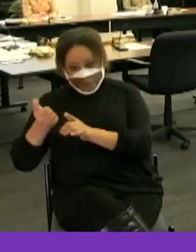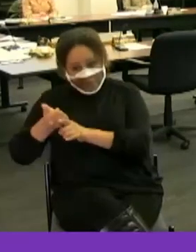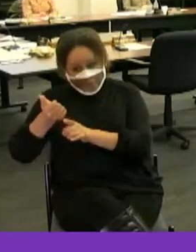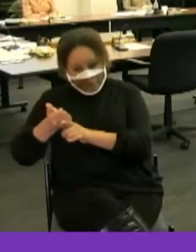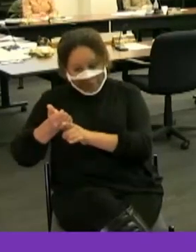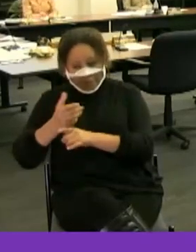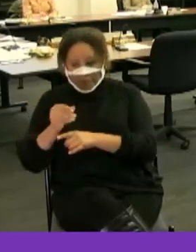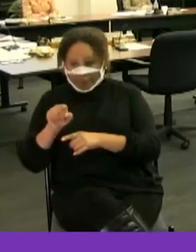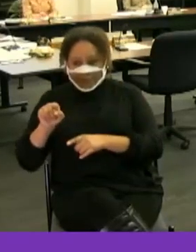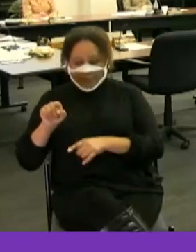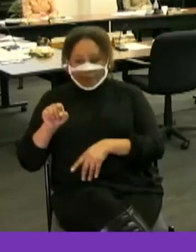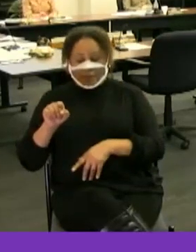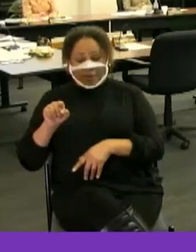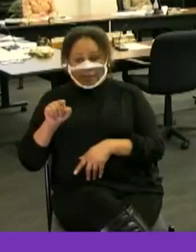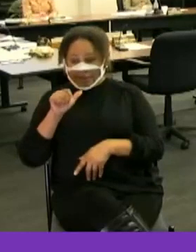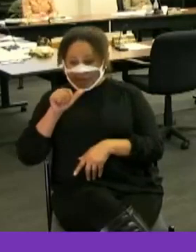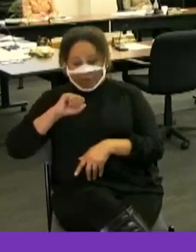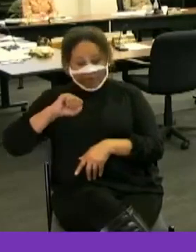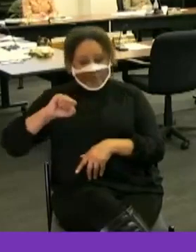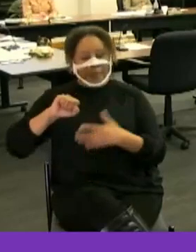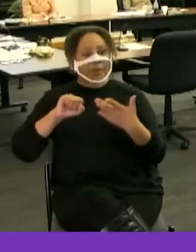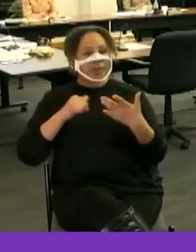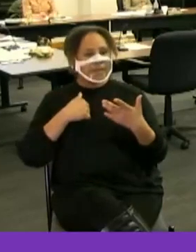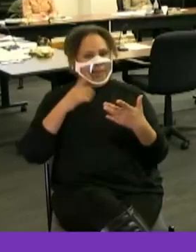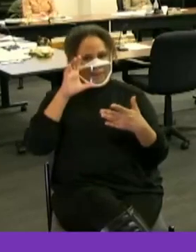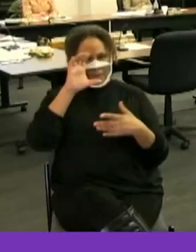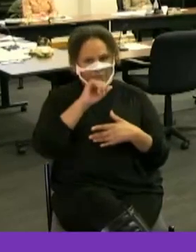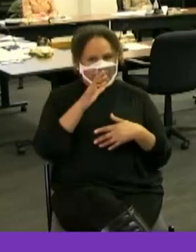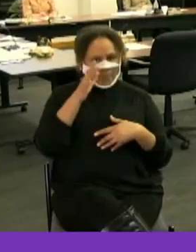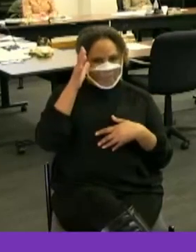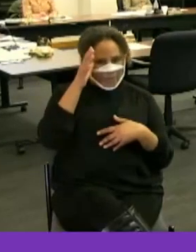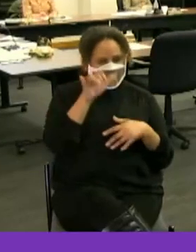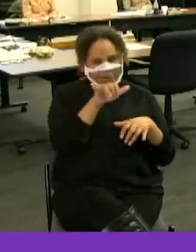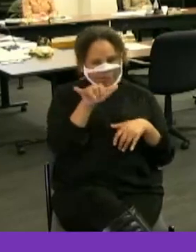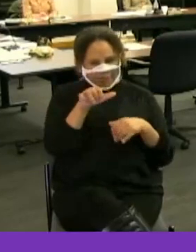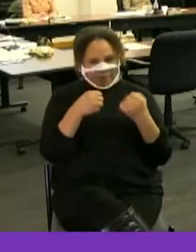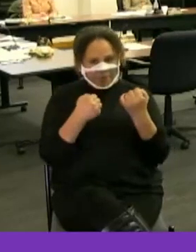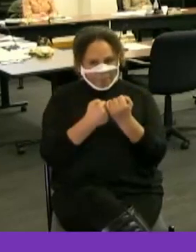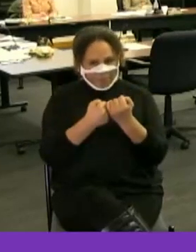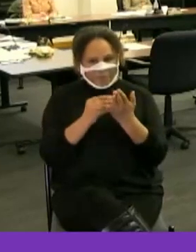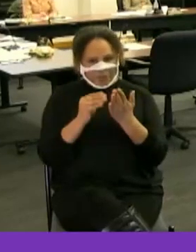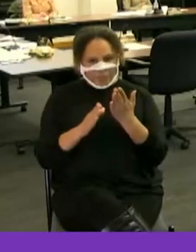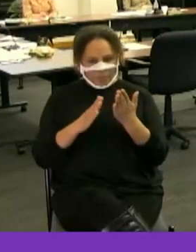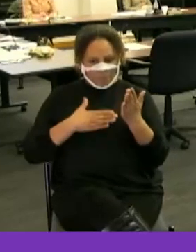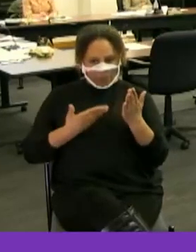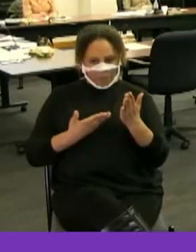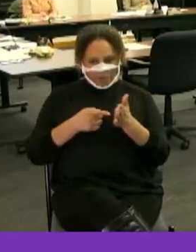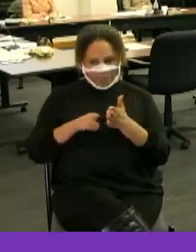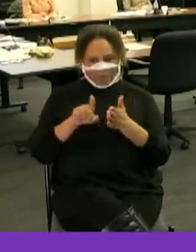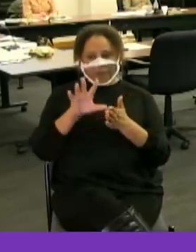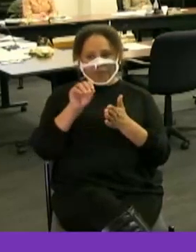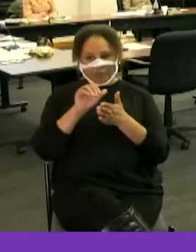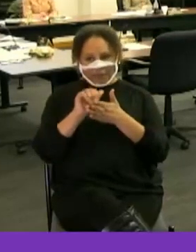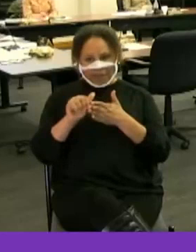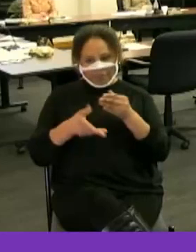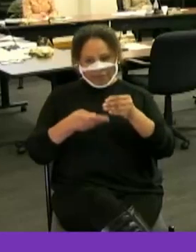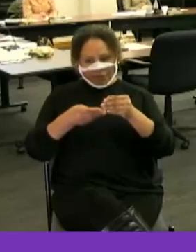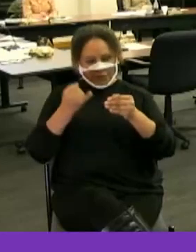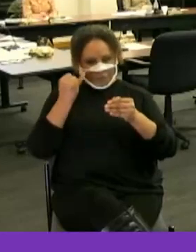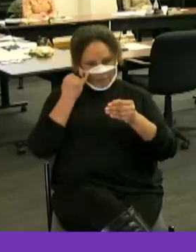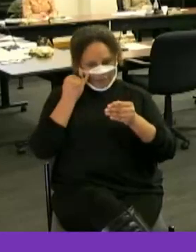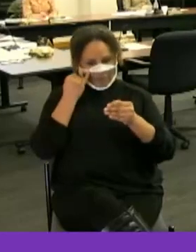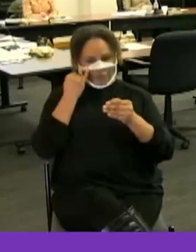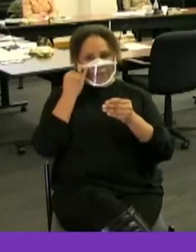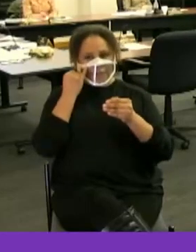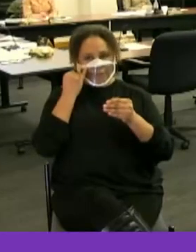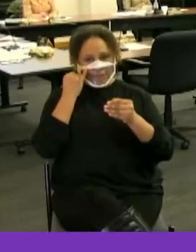own, and they wouldn't be deterred, I assume that a parent would support their student and be willing to pay the $50 extra if they're taking the